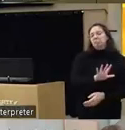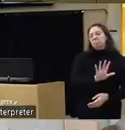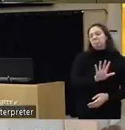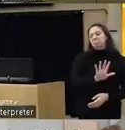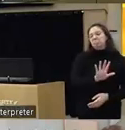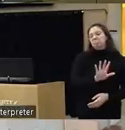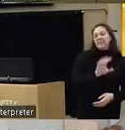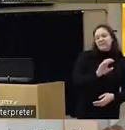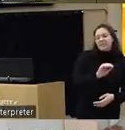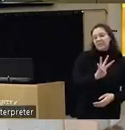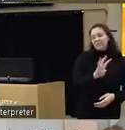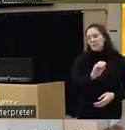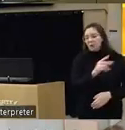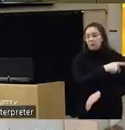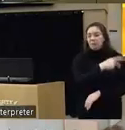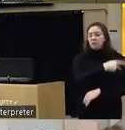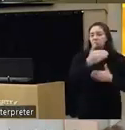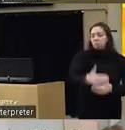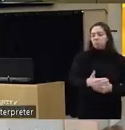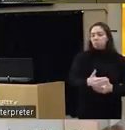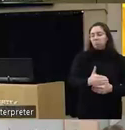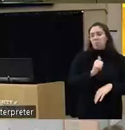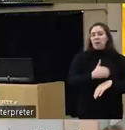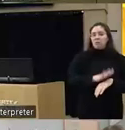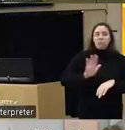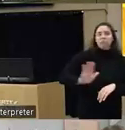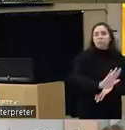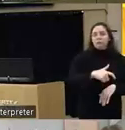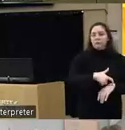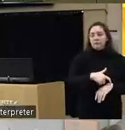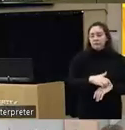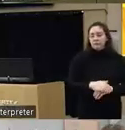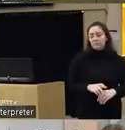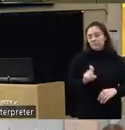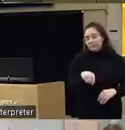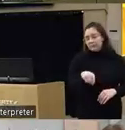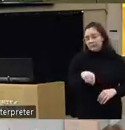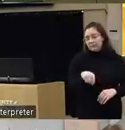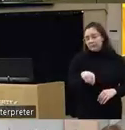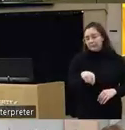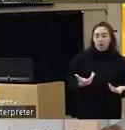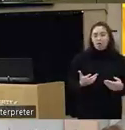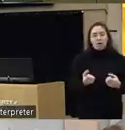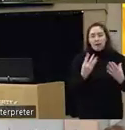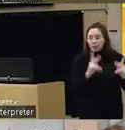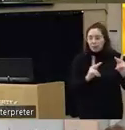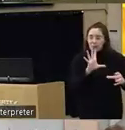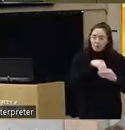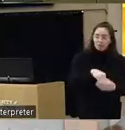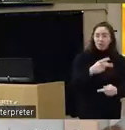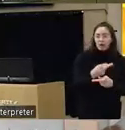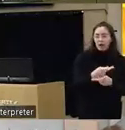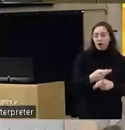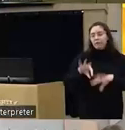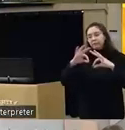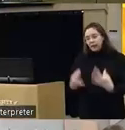even 40 patients at a time based on the overall need, just the general amount of people involved in the care, the